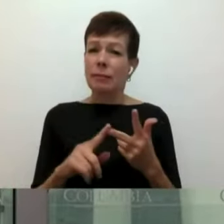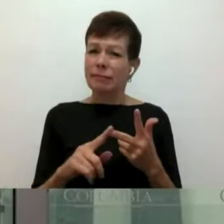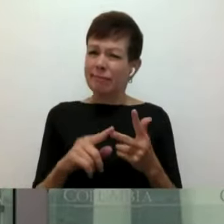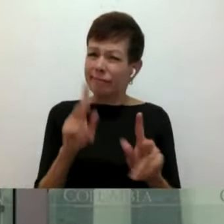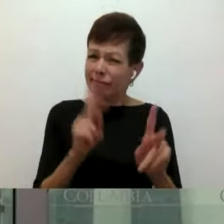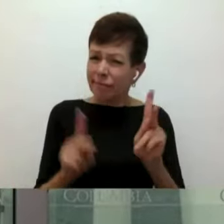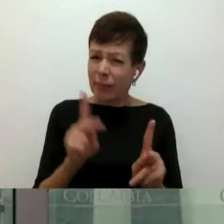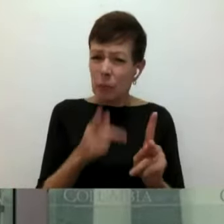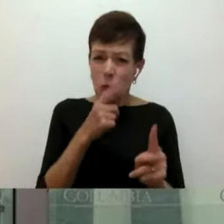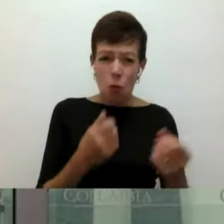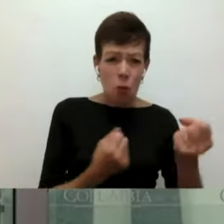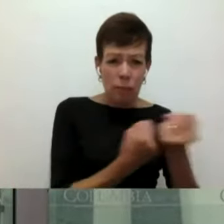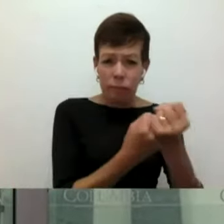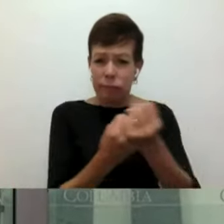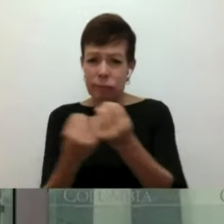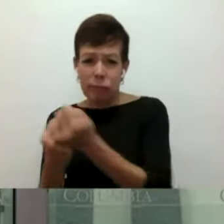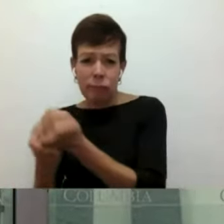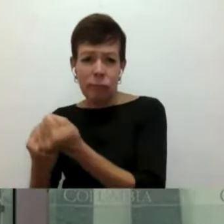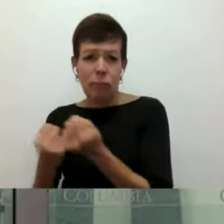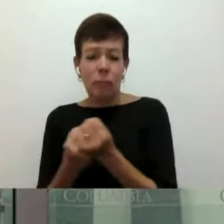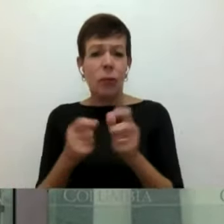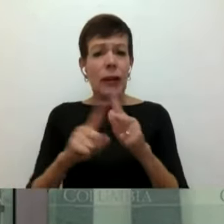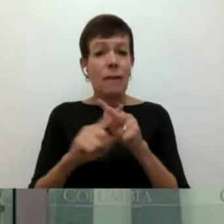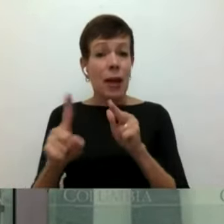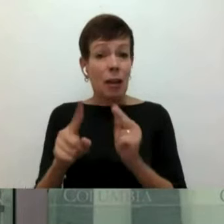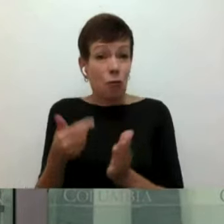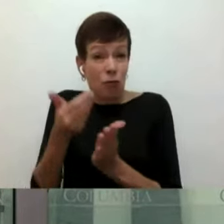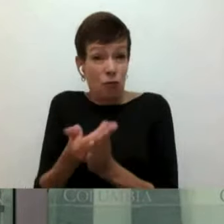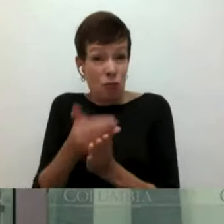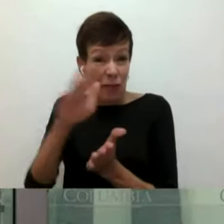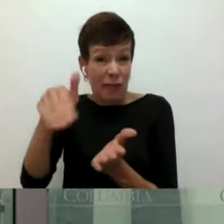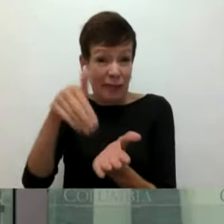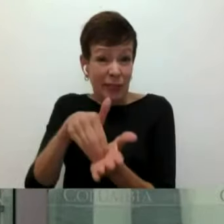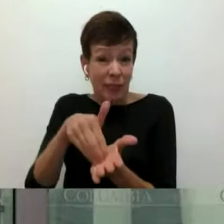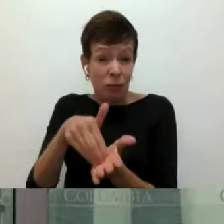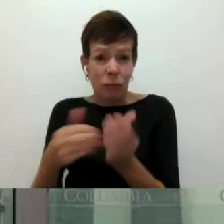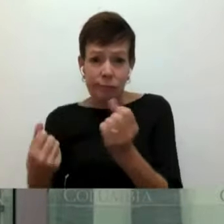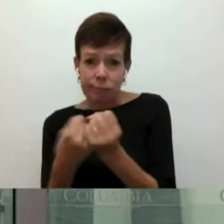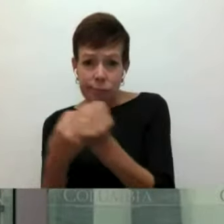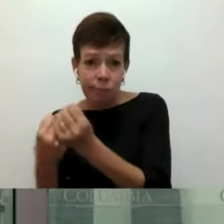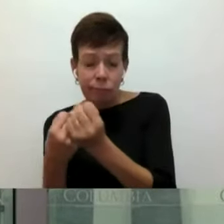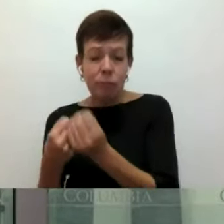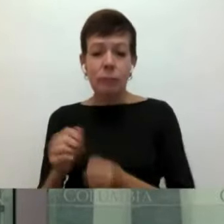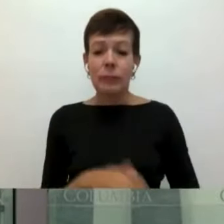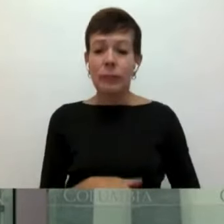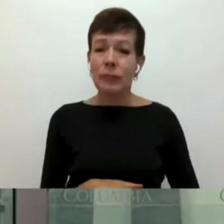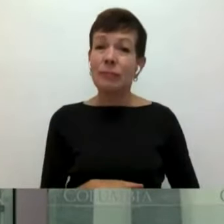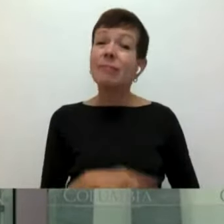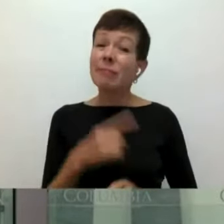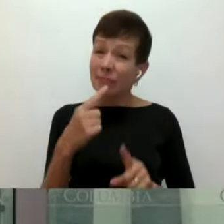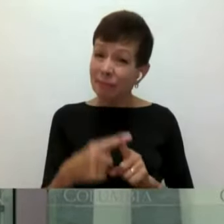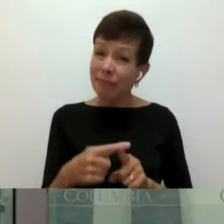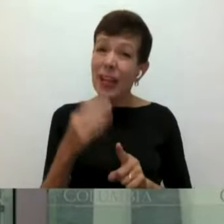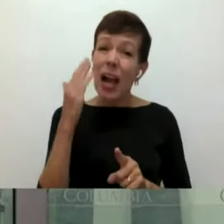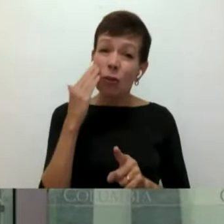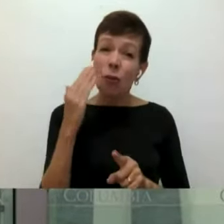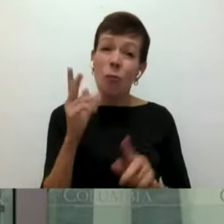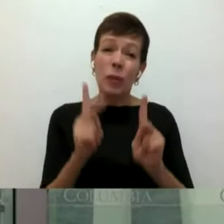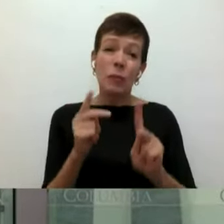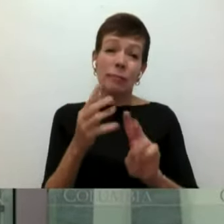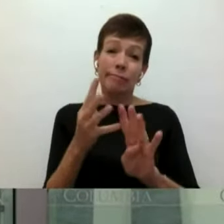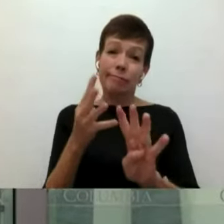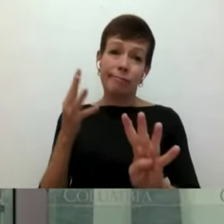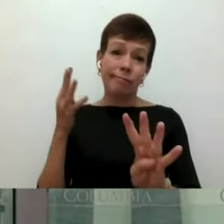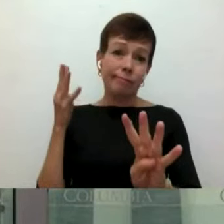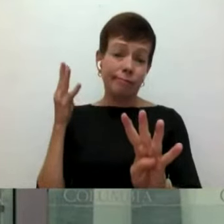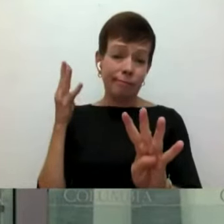First Nations for the role that they play in managing the on-the-ground operations of these reception centers. At the same time, I know that